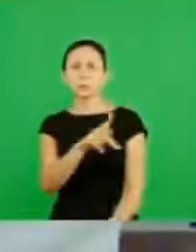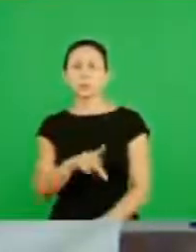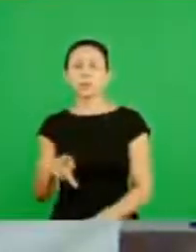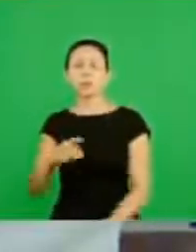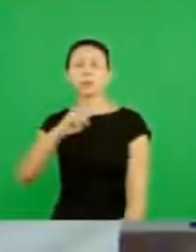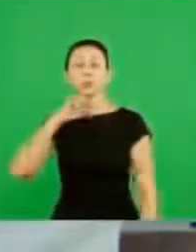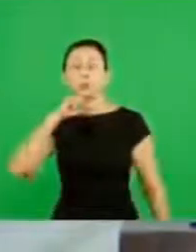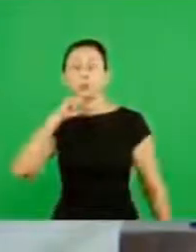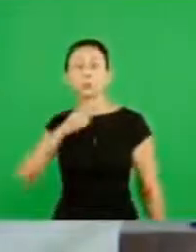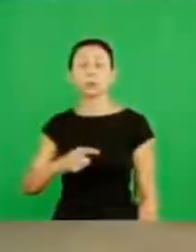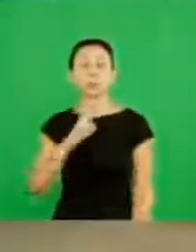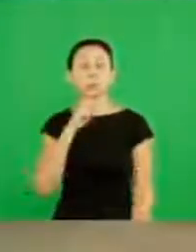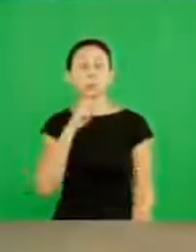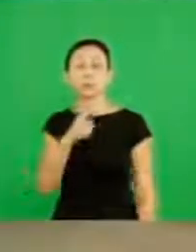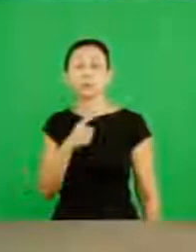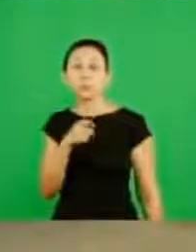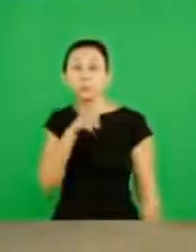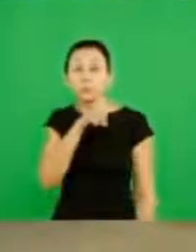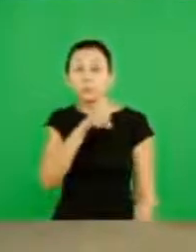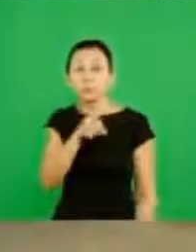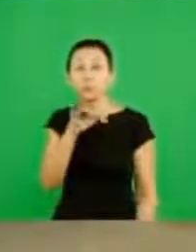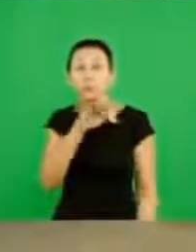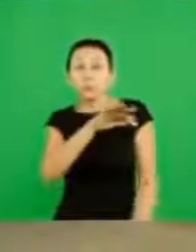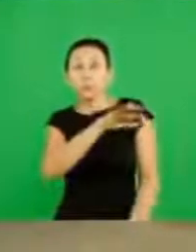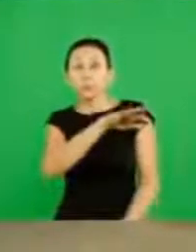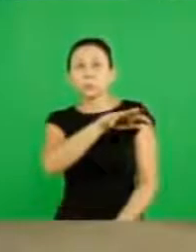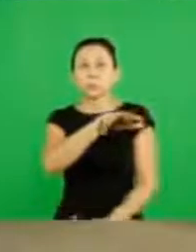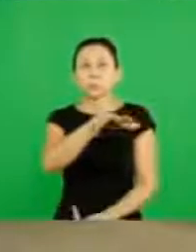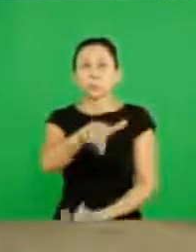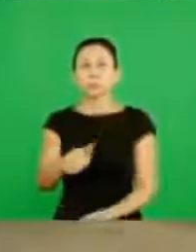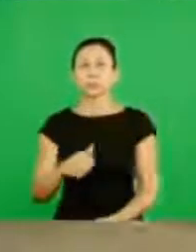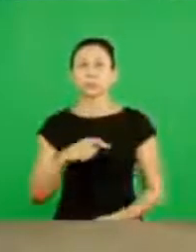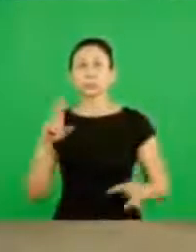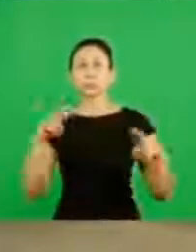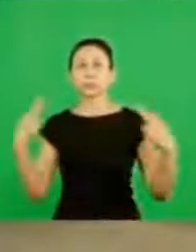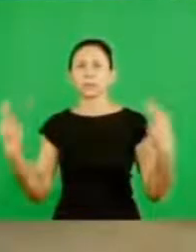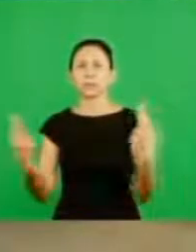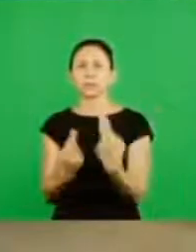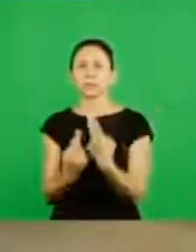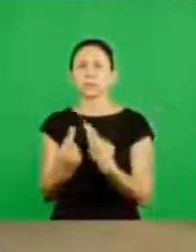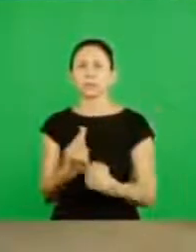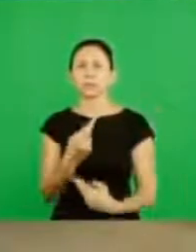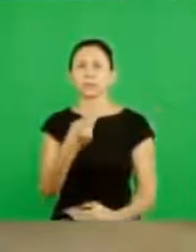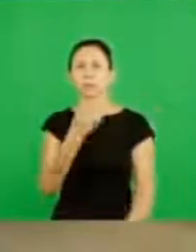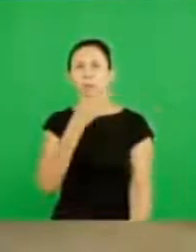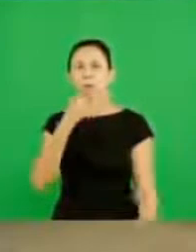organizations, institutions that give the name to a country.